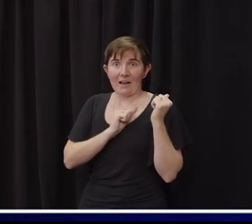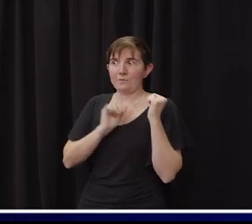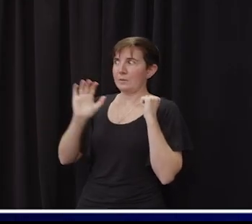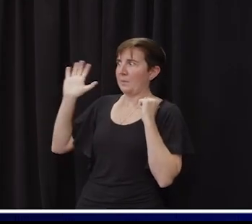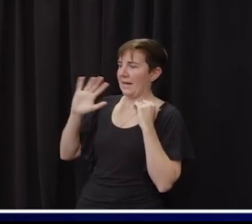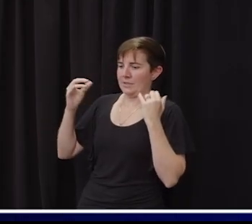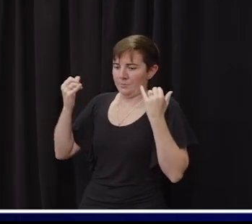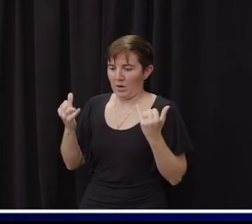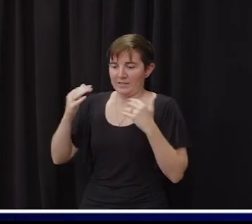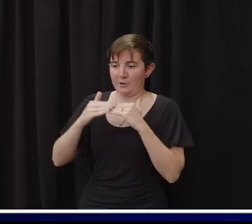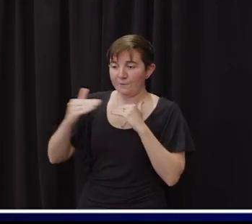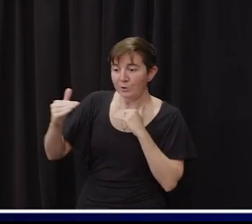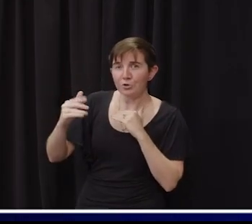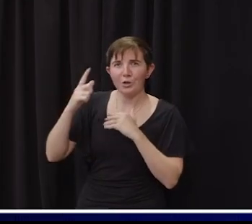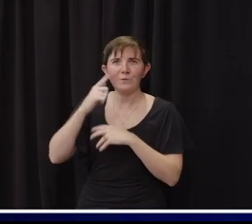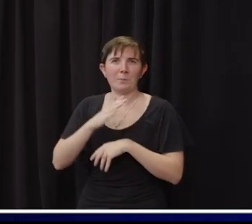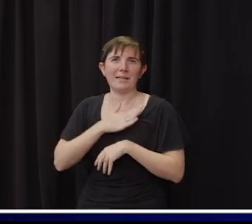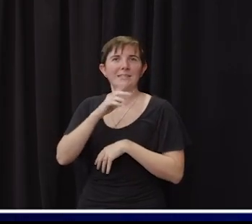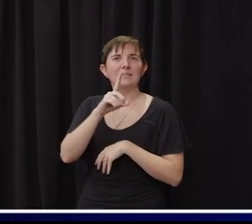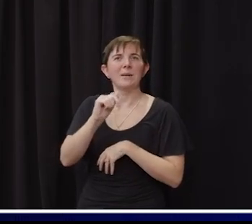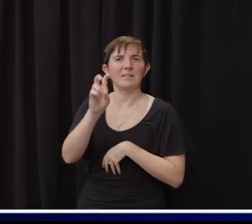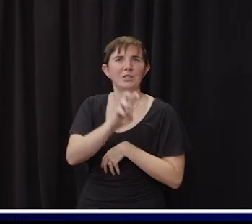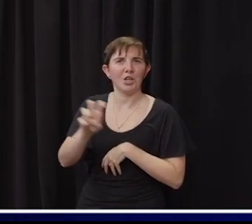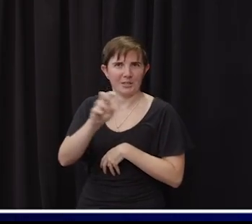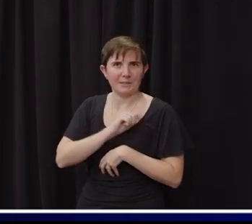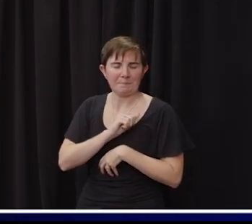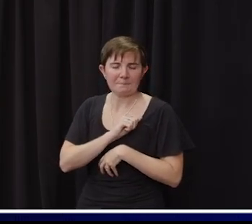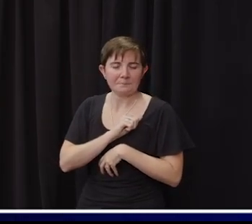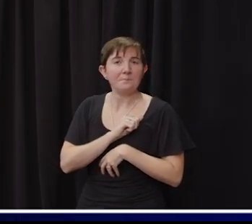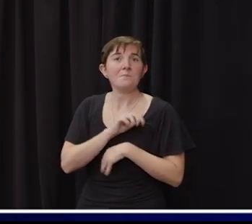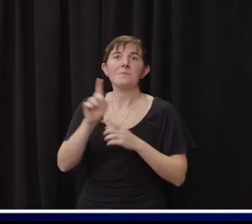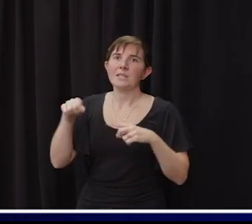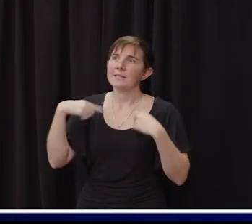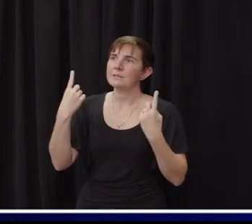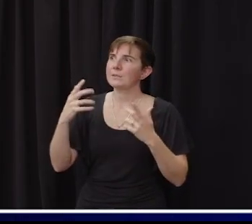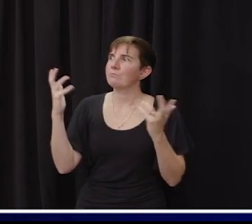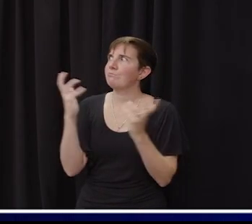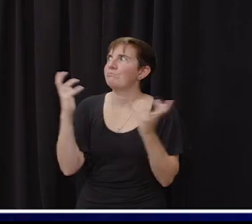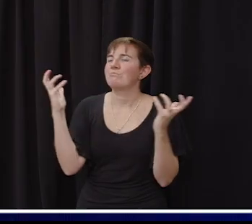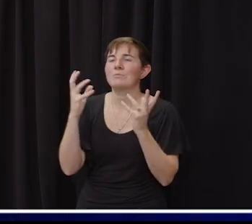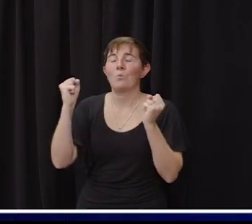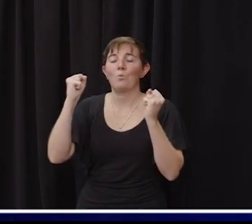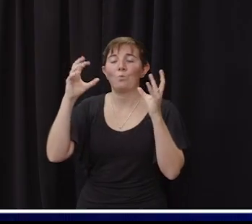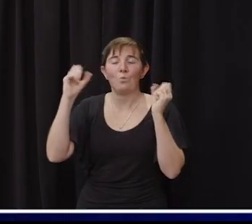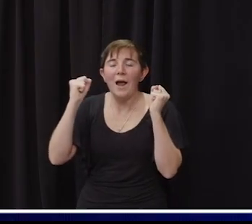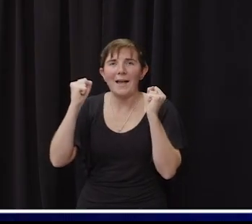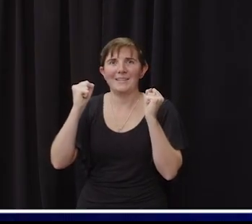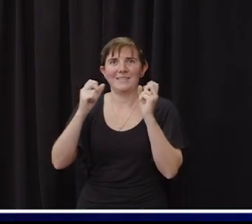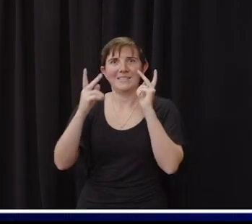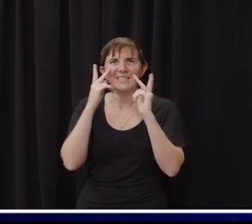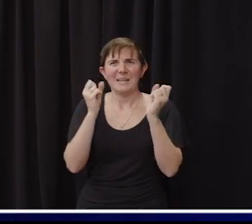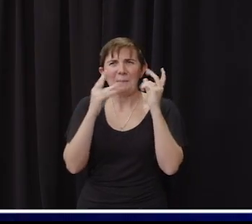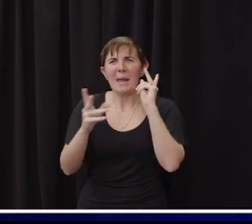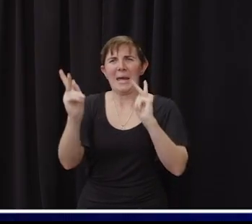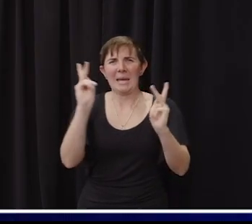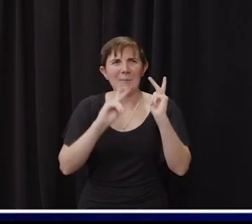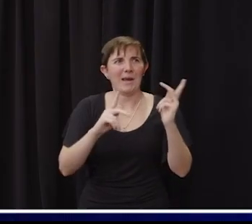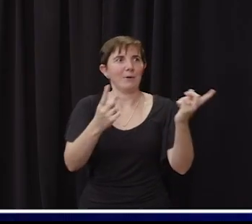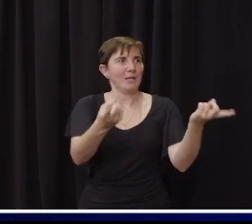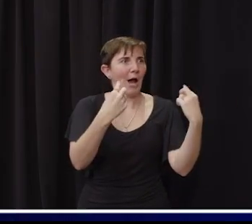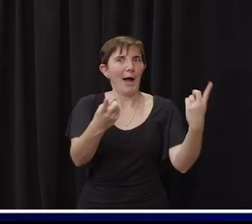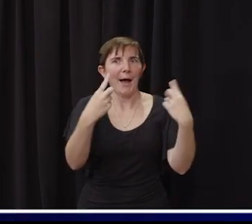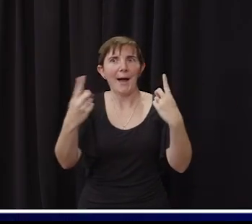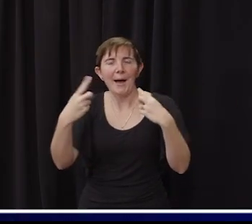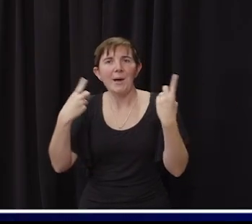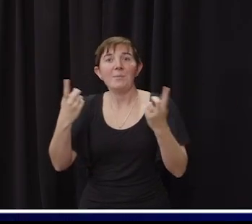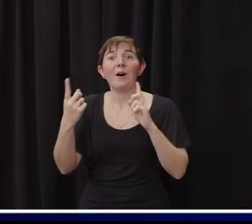and future in terms of my disability journey. And it has been magnificent to see all the people that have come out. In our